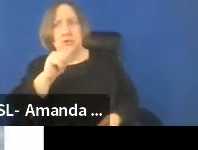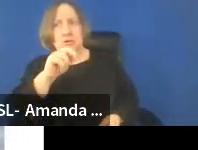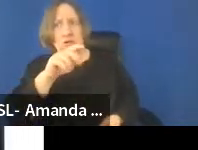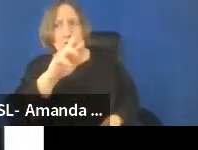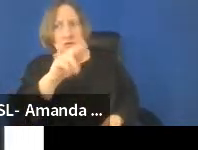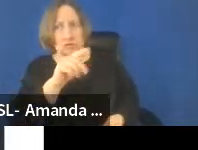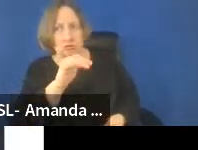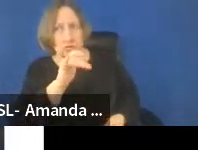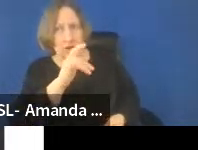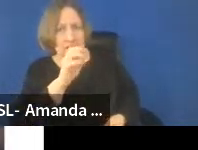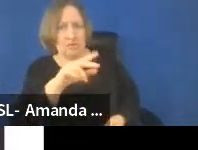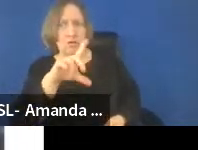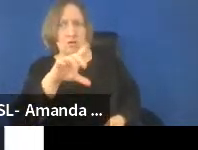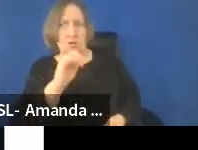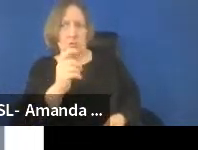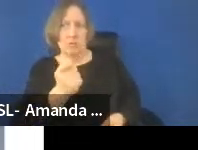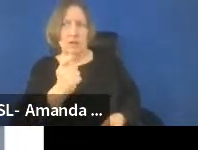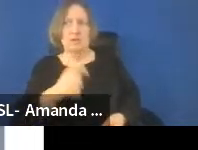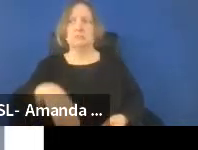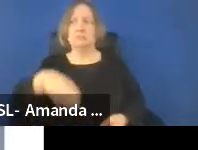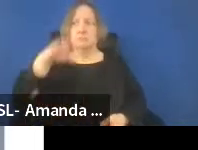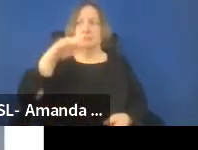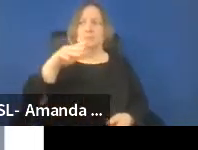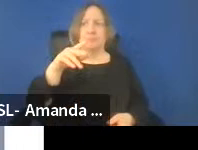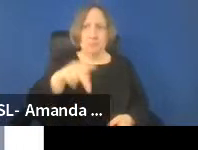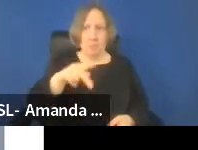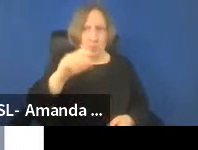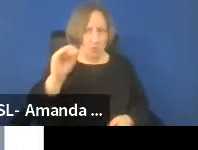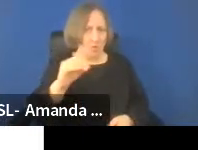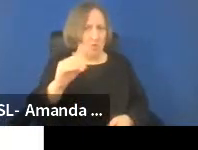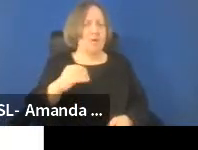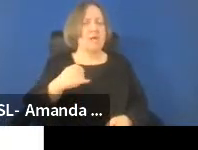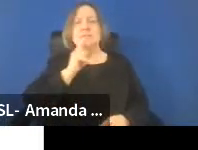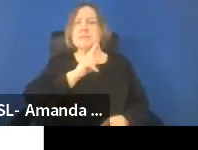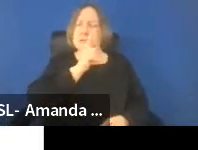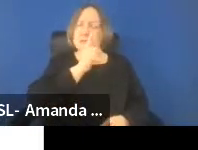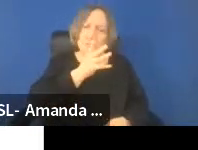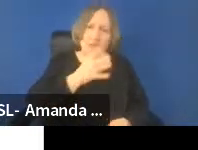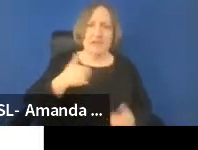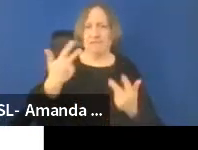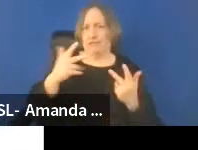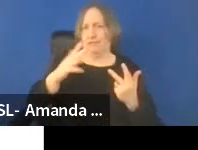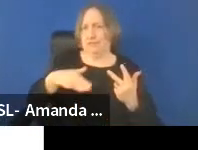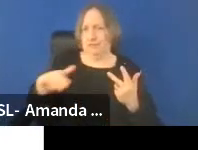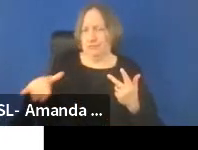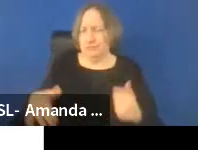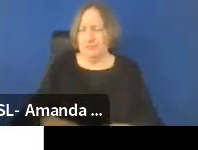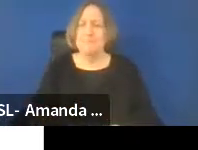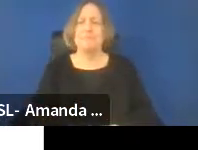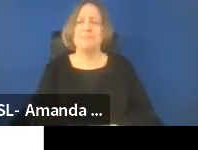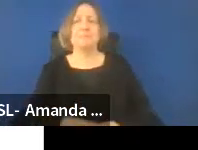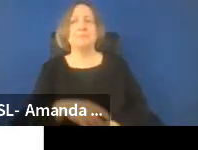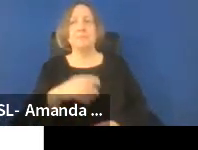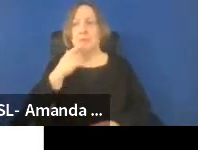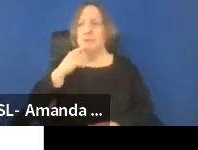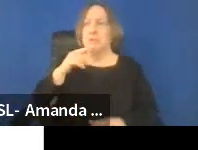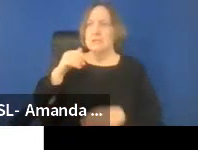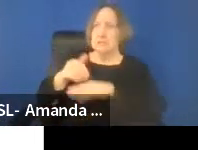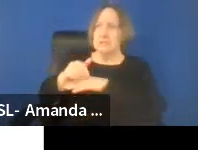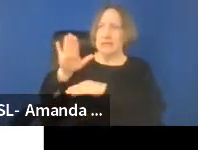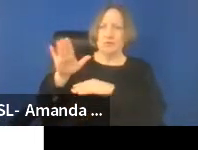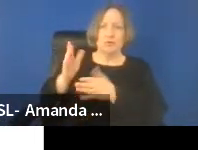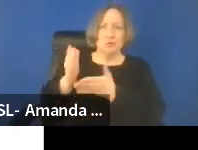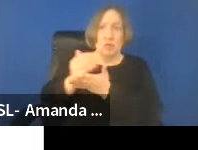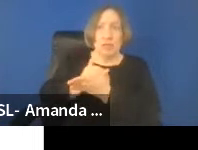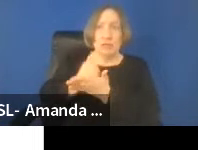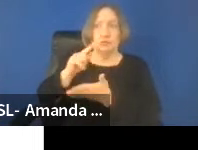raised from Portland, Oregon. I'm a single mother of three. The city of Portland sent Trayla Lomax to collections because